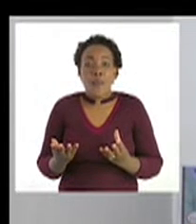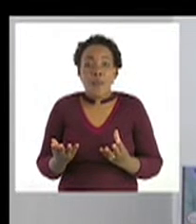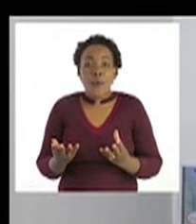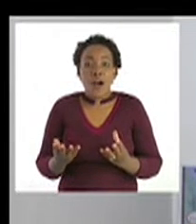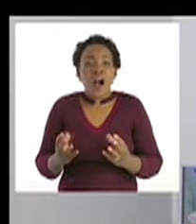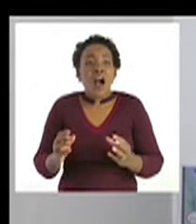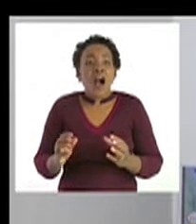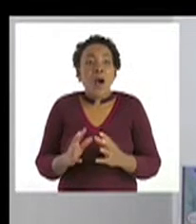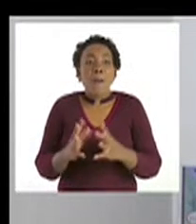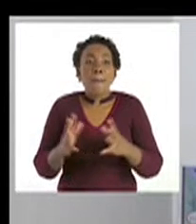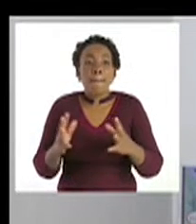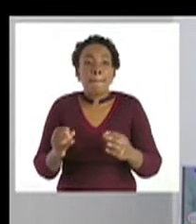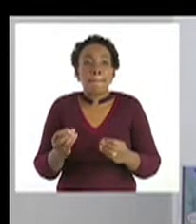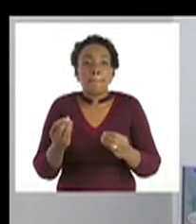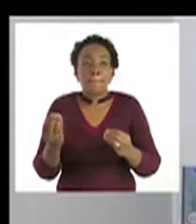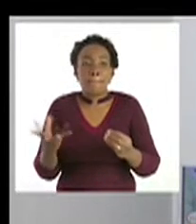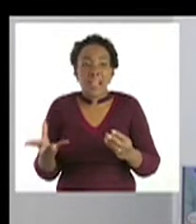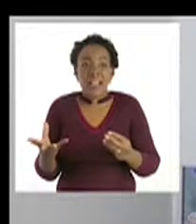many